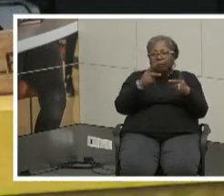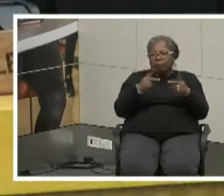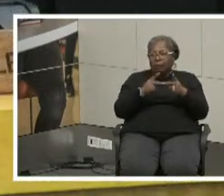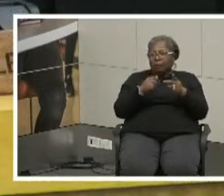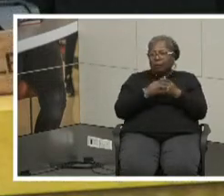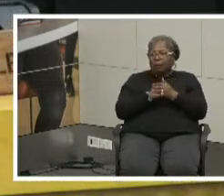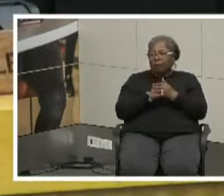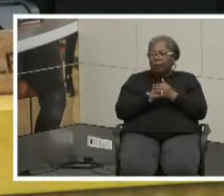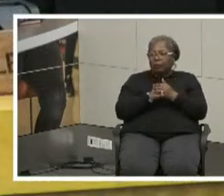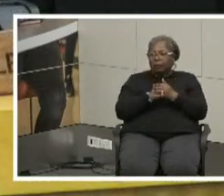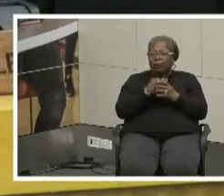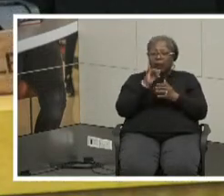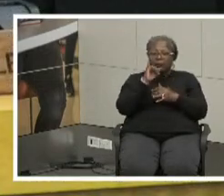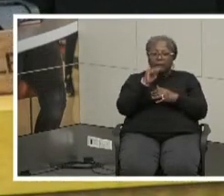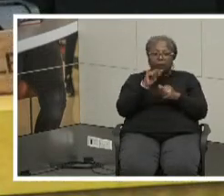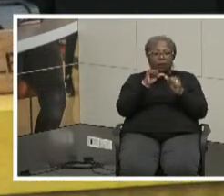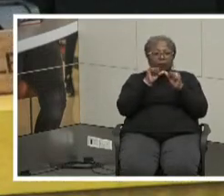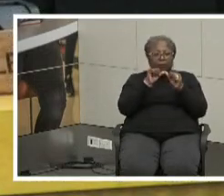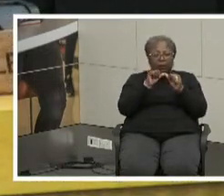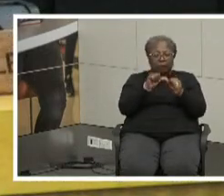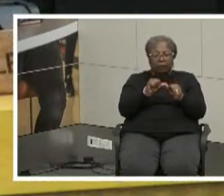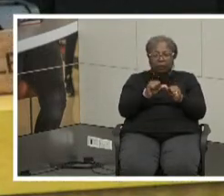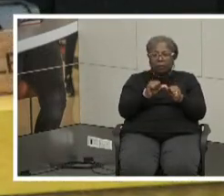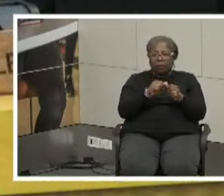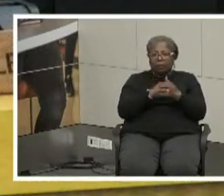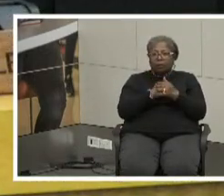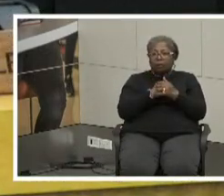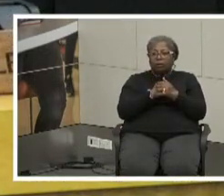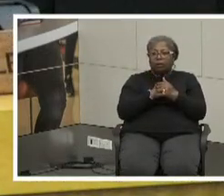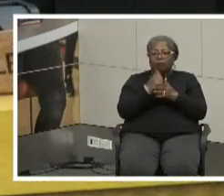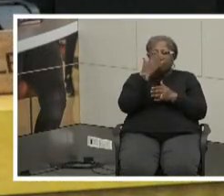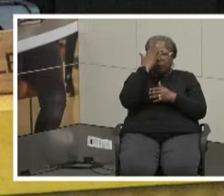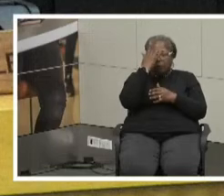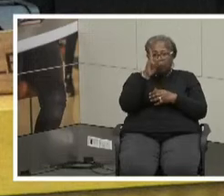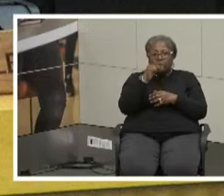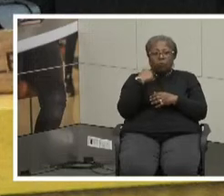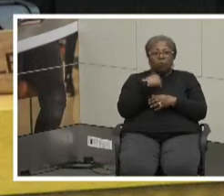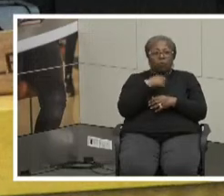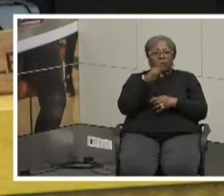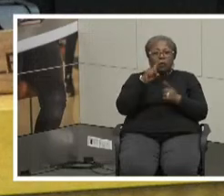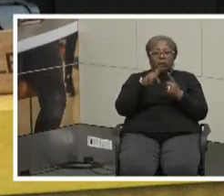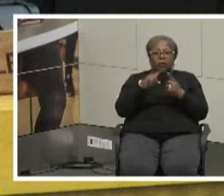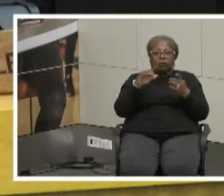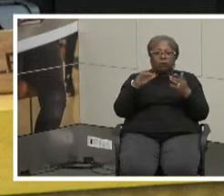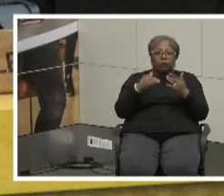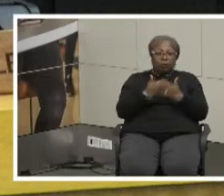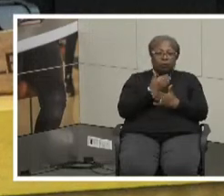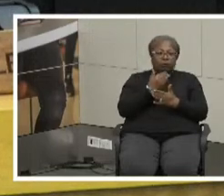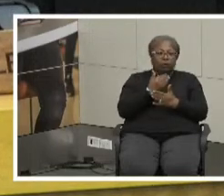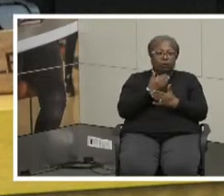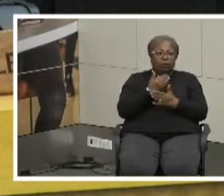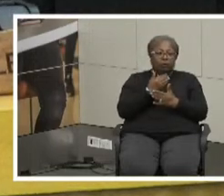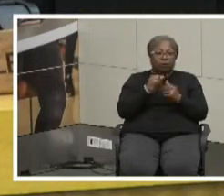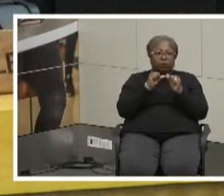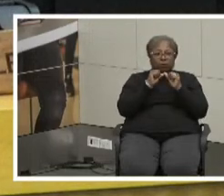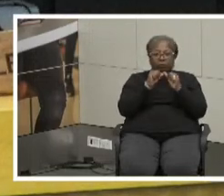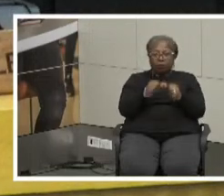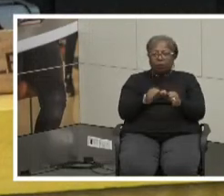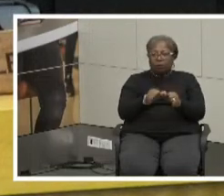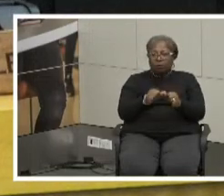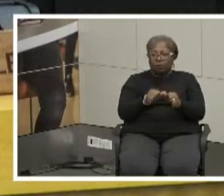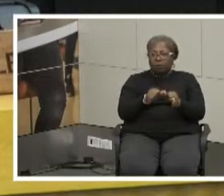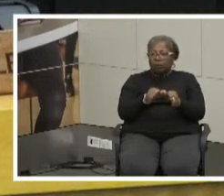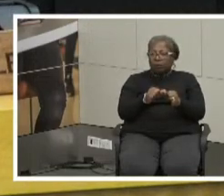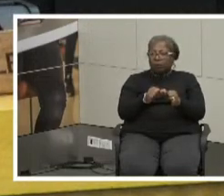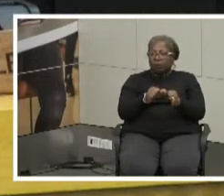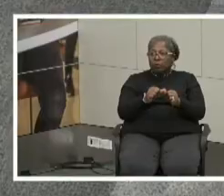this is a continuation um why do we need a new agreement why don't we just have a continuation like why